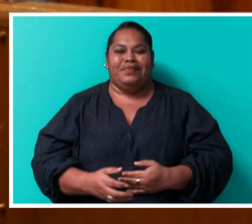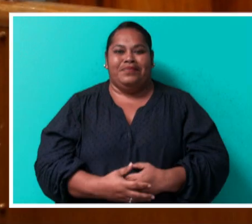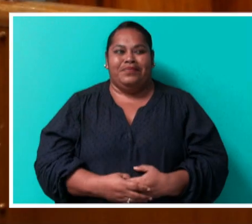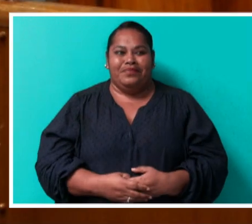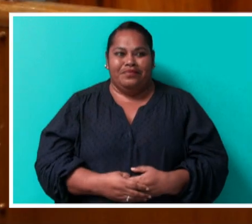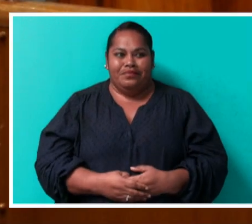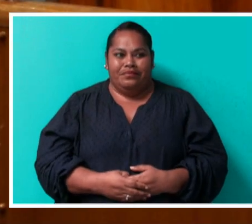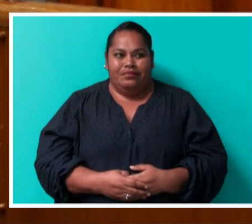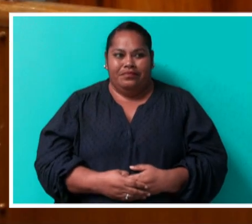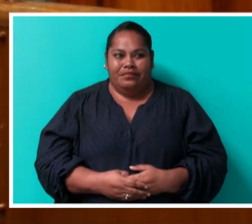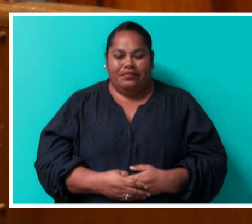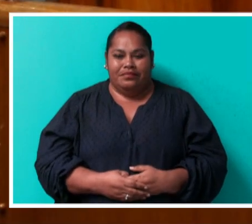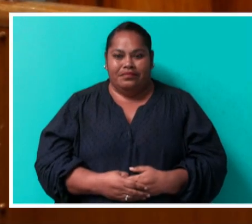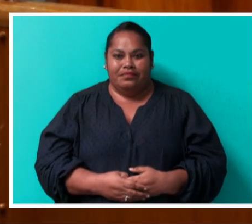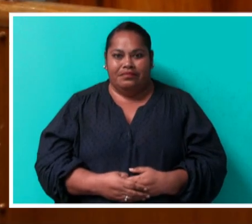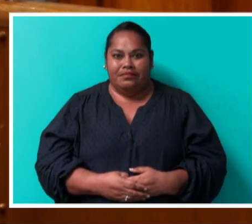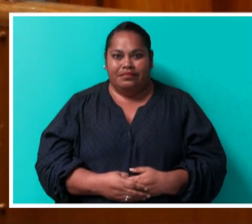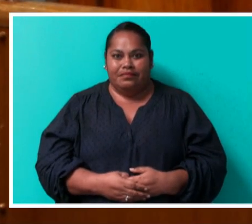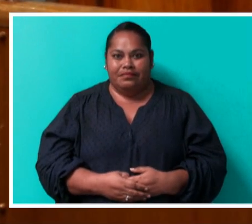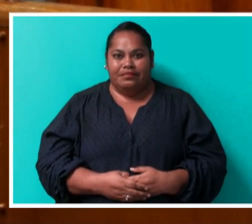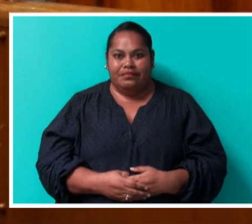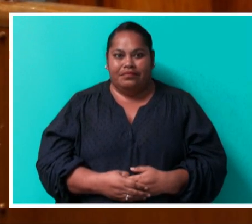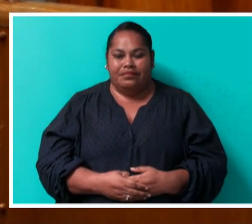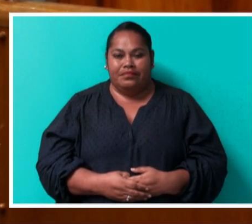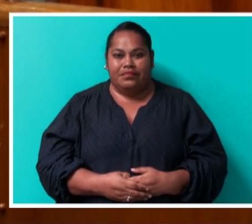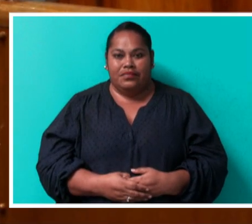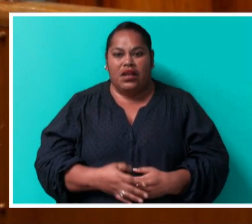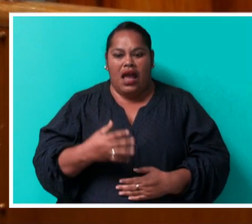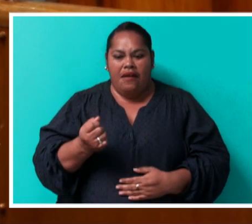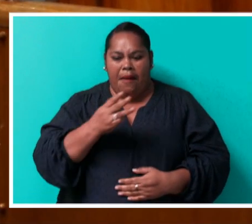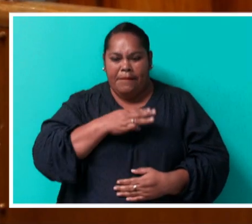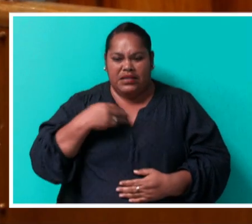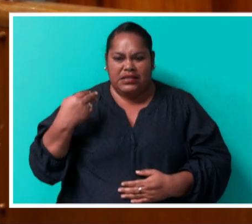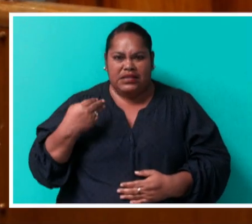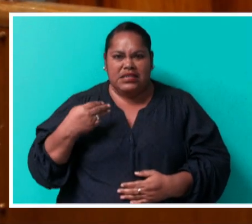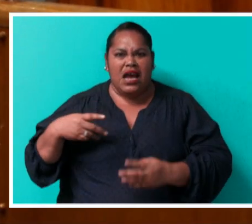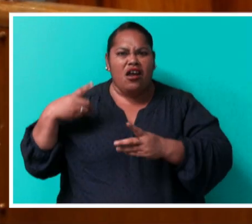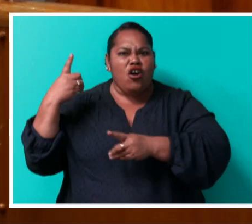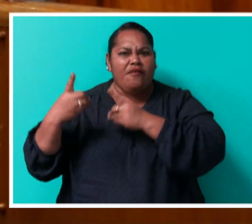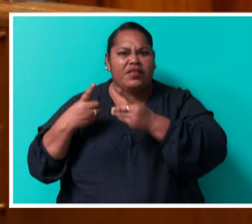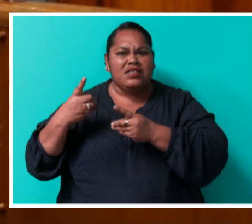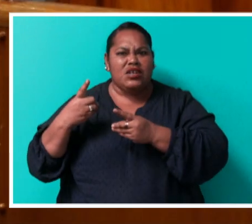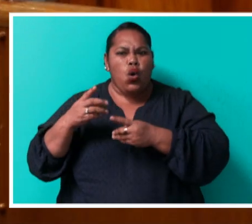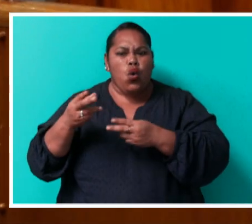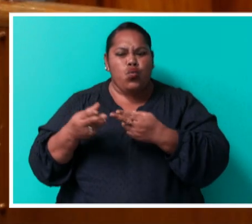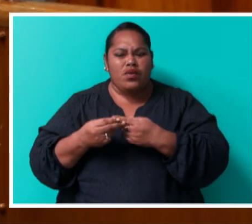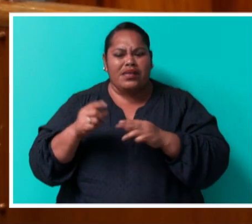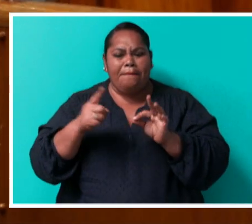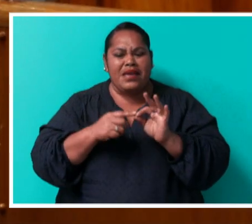We had I had a ministerial or a summit with the Prime Minister of Japan, a